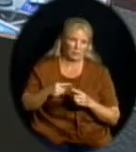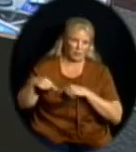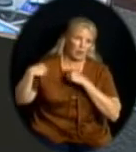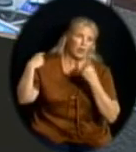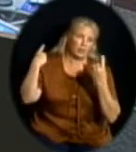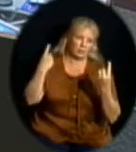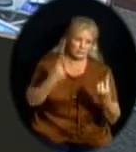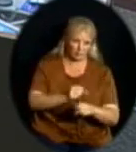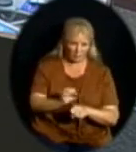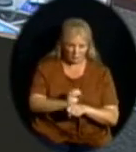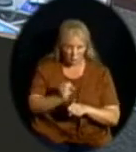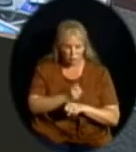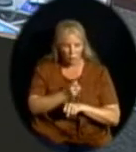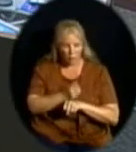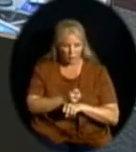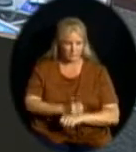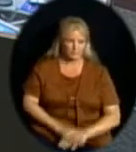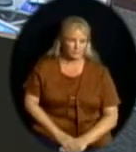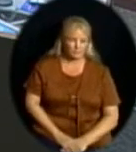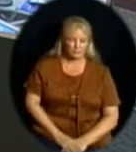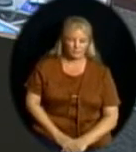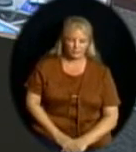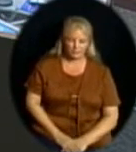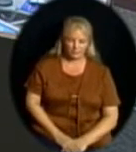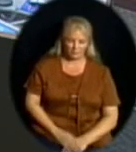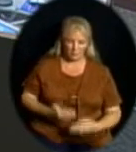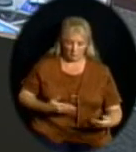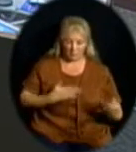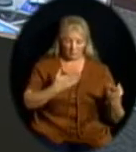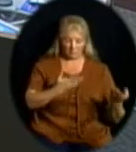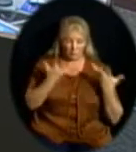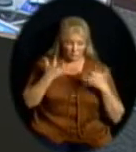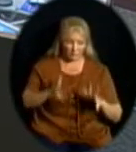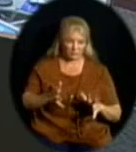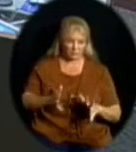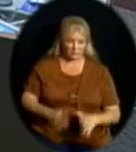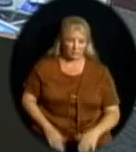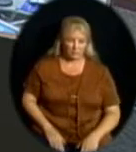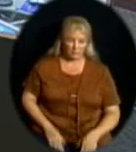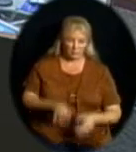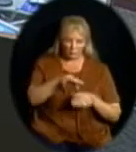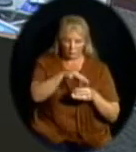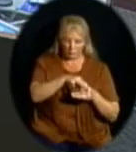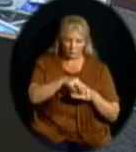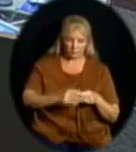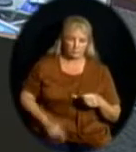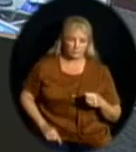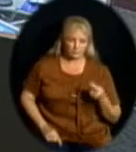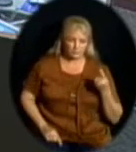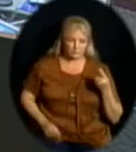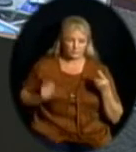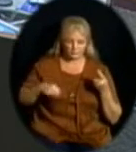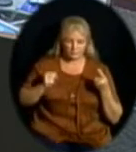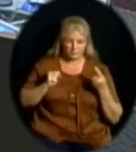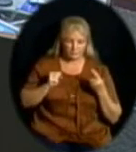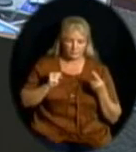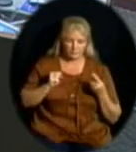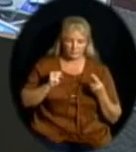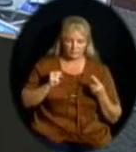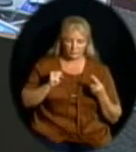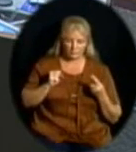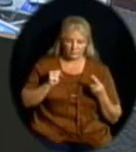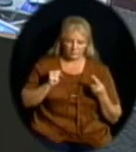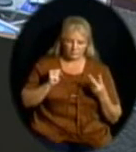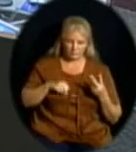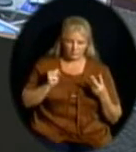Well, if there are no more comments, Mrs. Carpenter, we have a motion on the floor. Would you please call the roll? Mrs. Wilhelm, Yes. Ms.